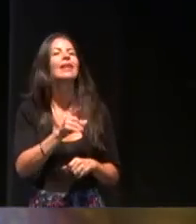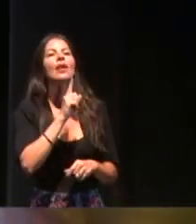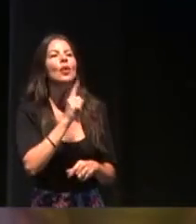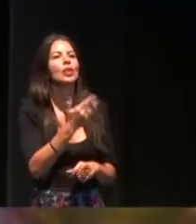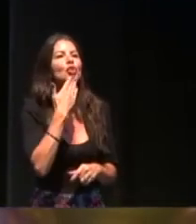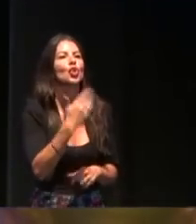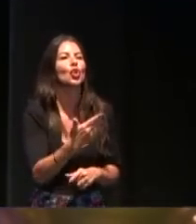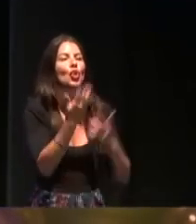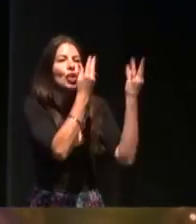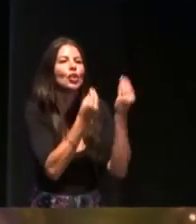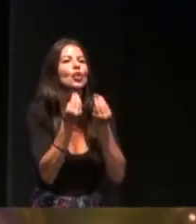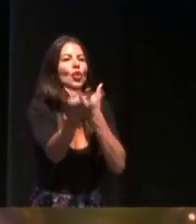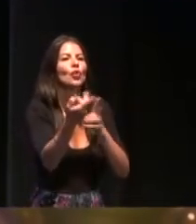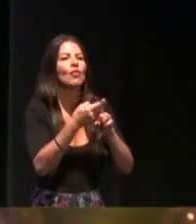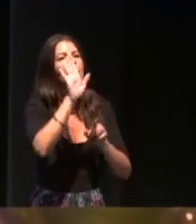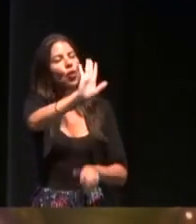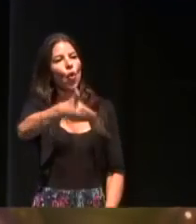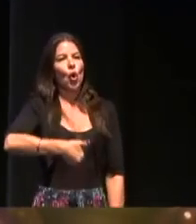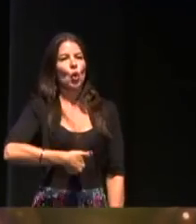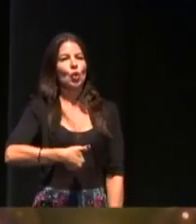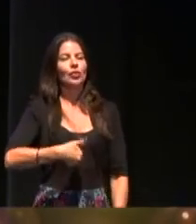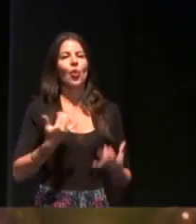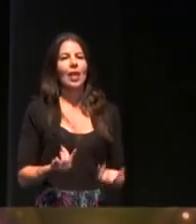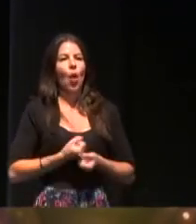good news emanating from your soul right now.